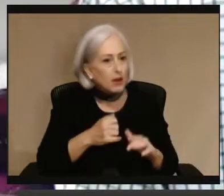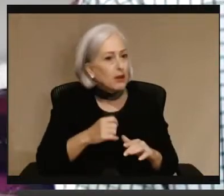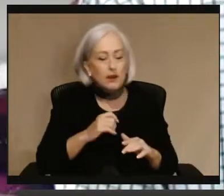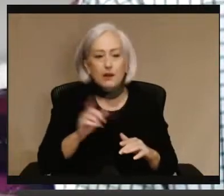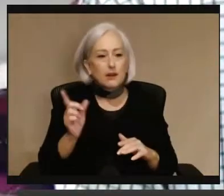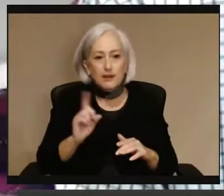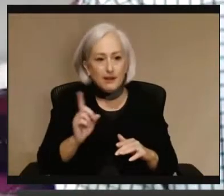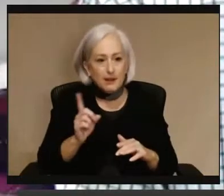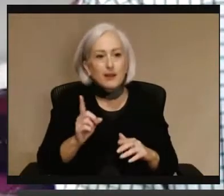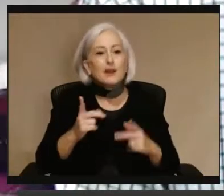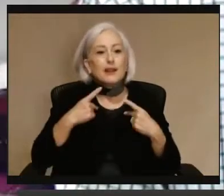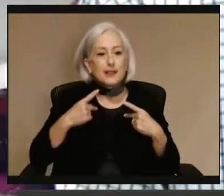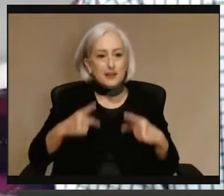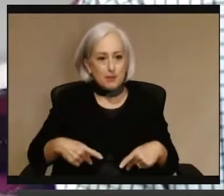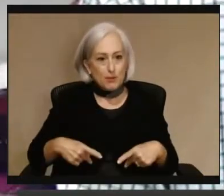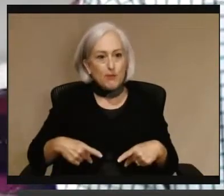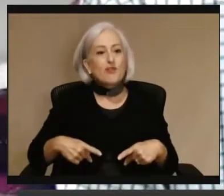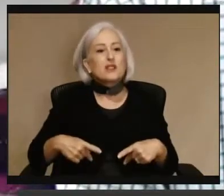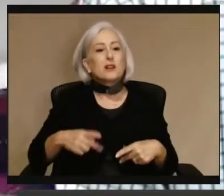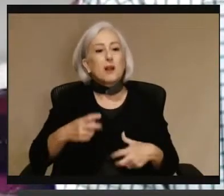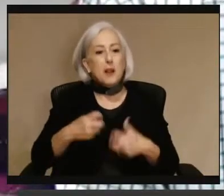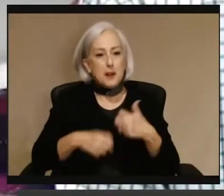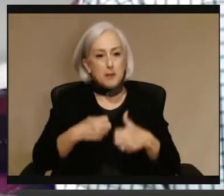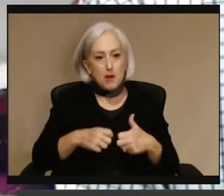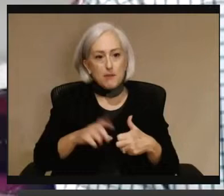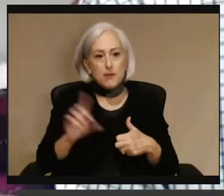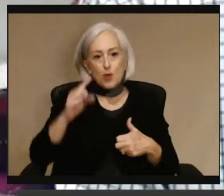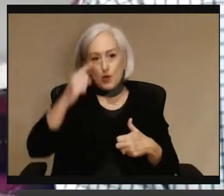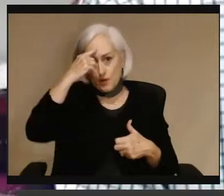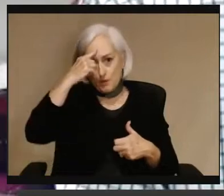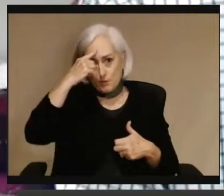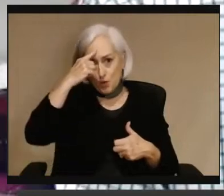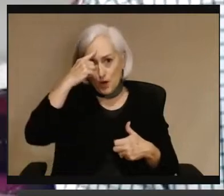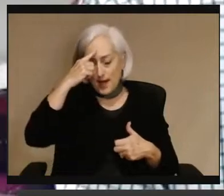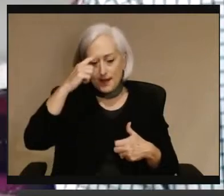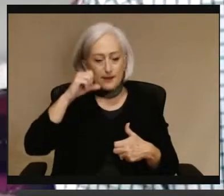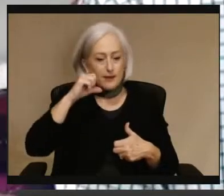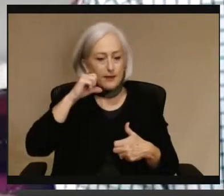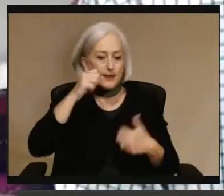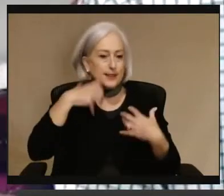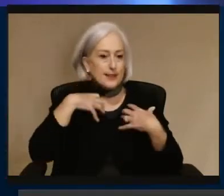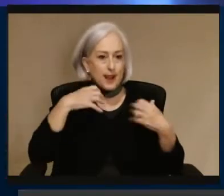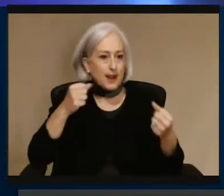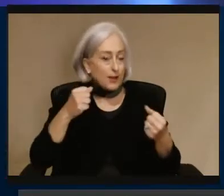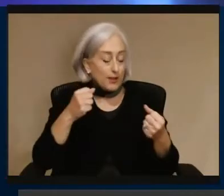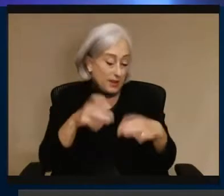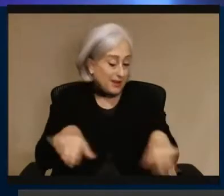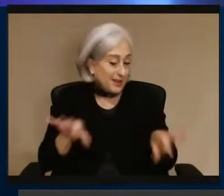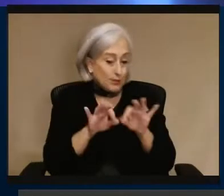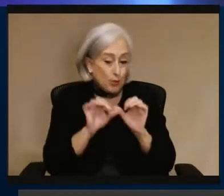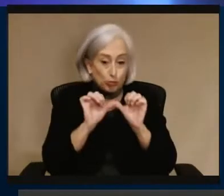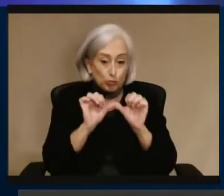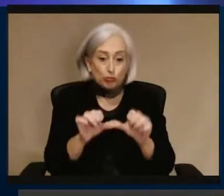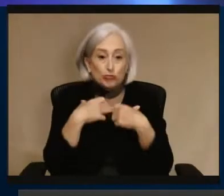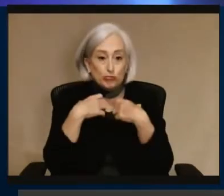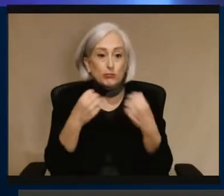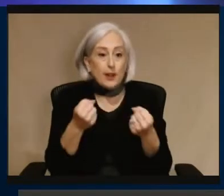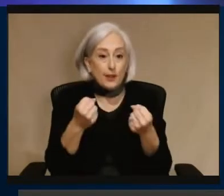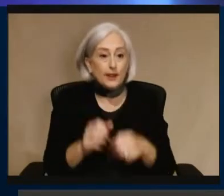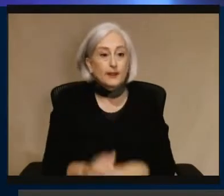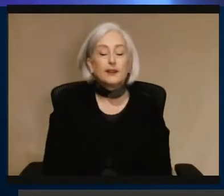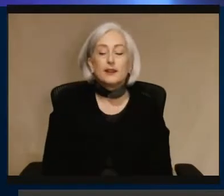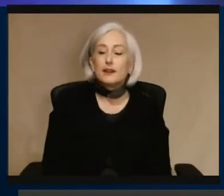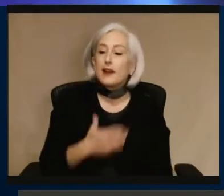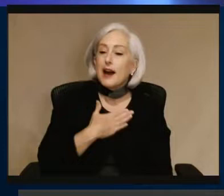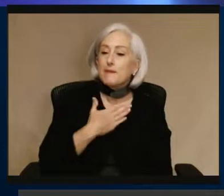having your brain and to stay healthy your whole life. It's something, I'm glad you brought that up, Kelly, because something